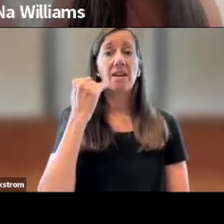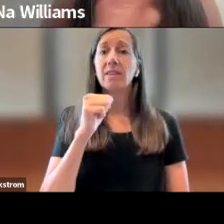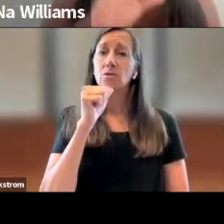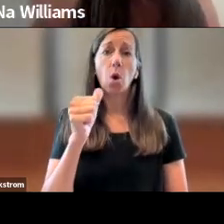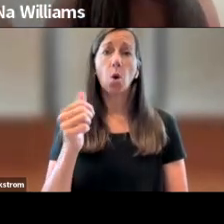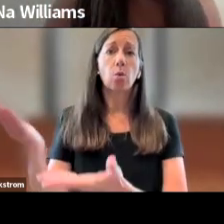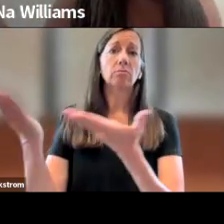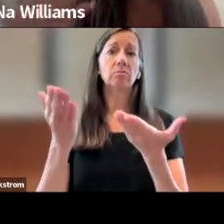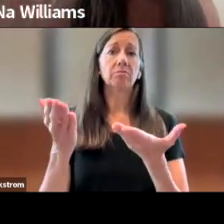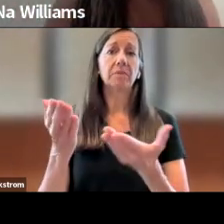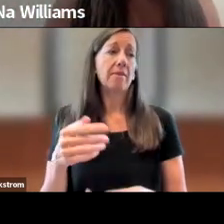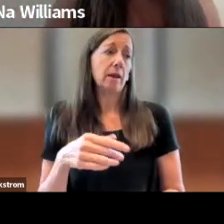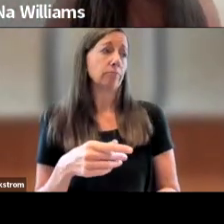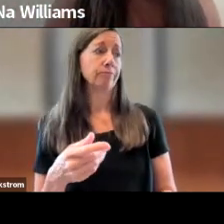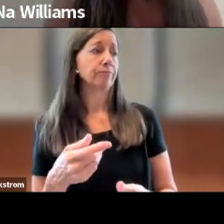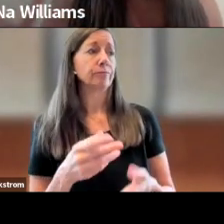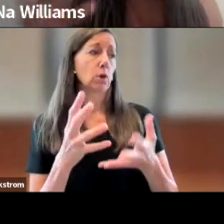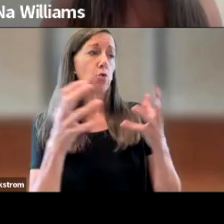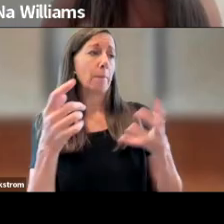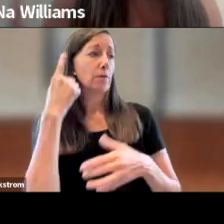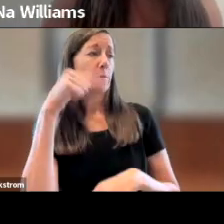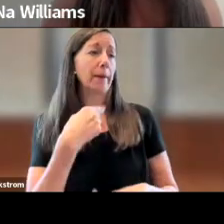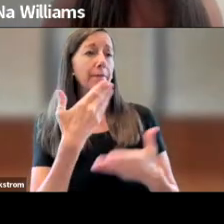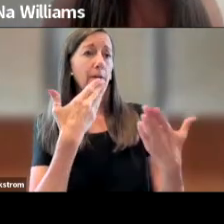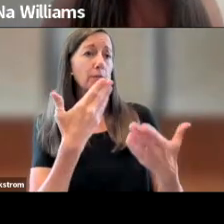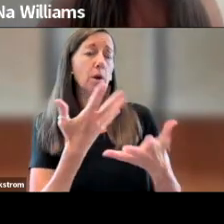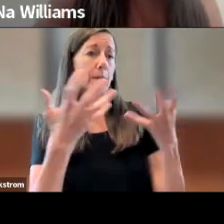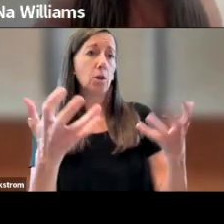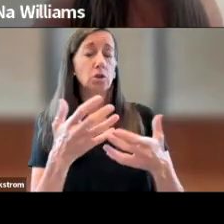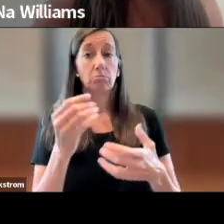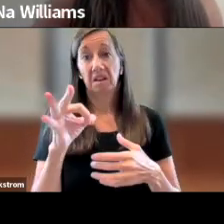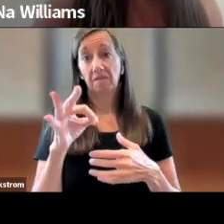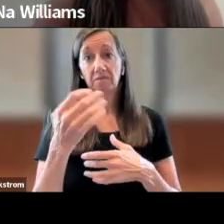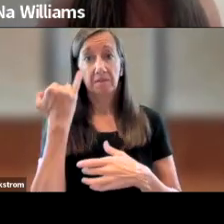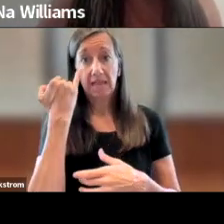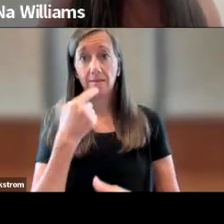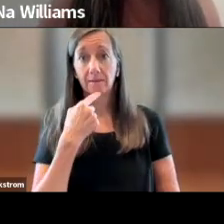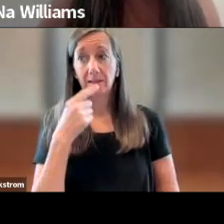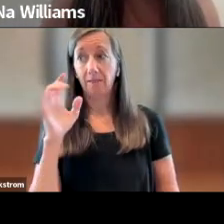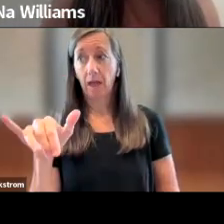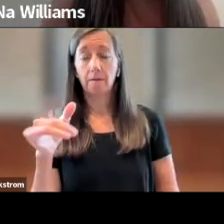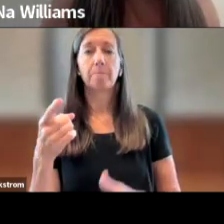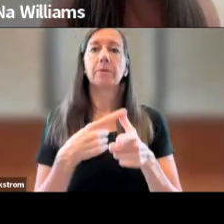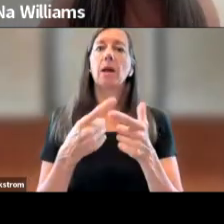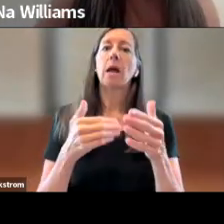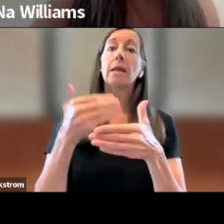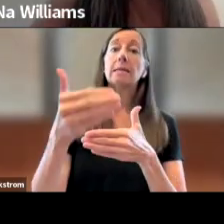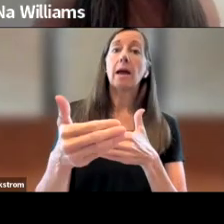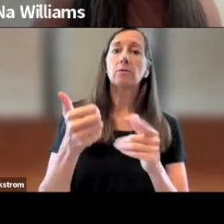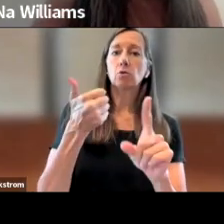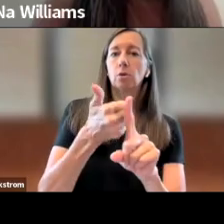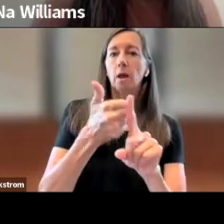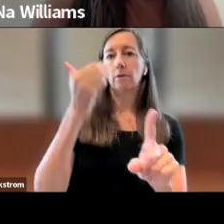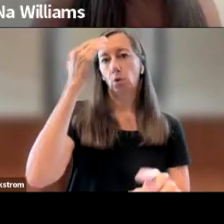say, you know what, too much for me, thank you very much, then your next step will be either you will